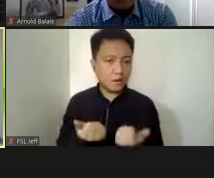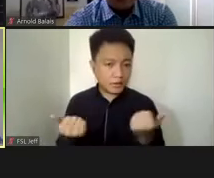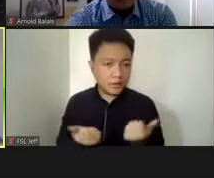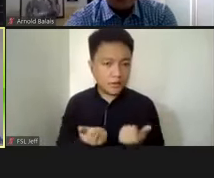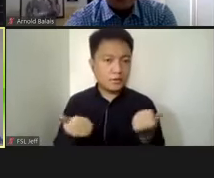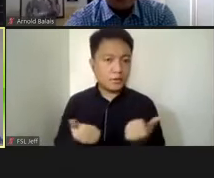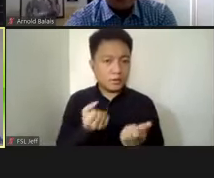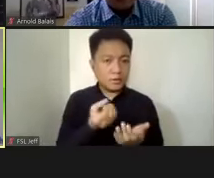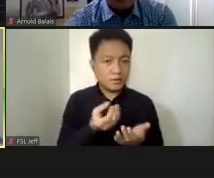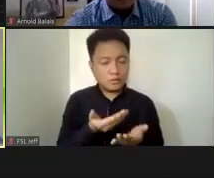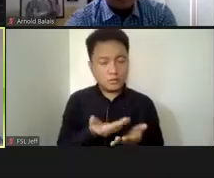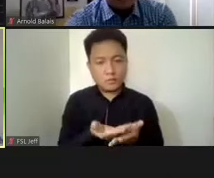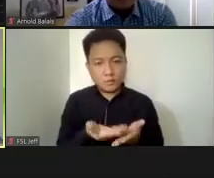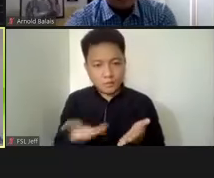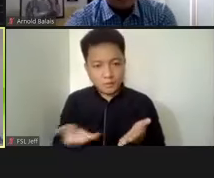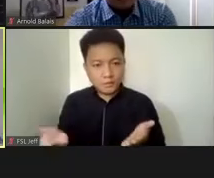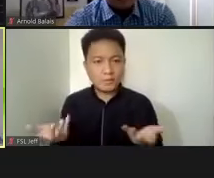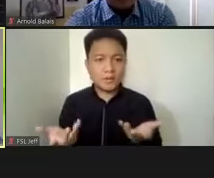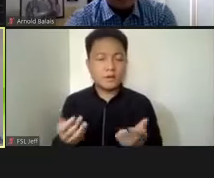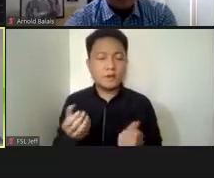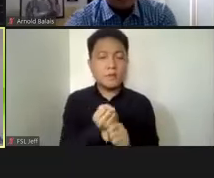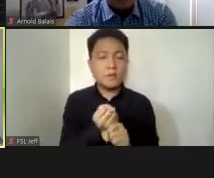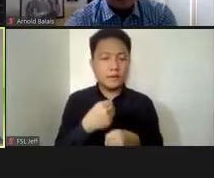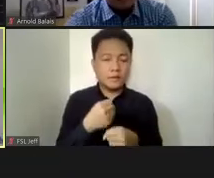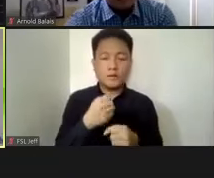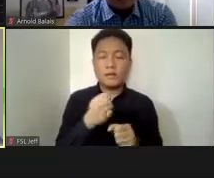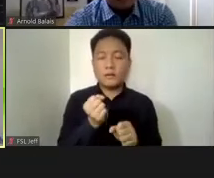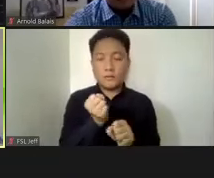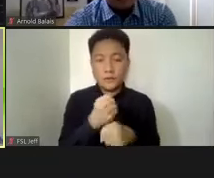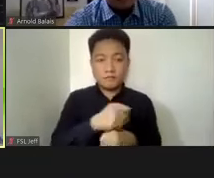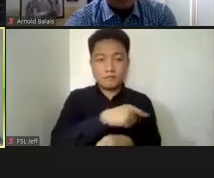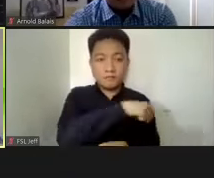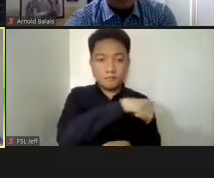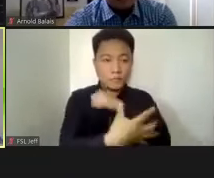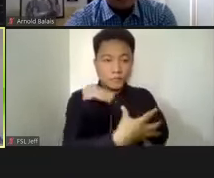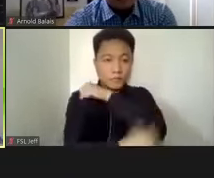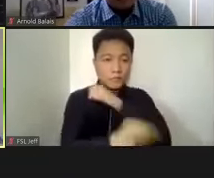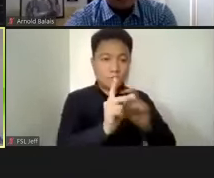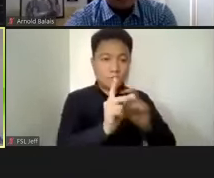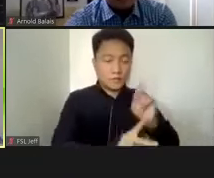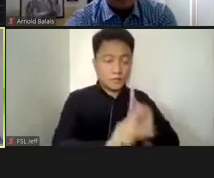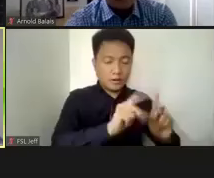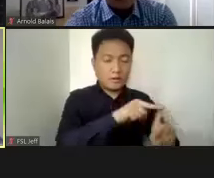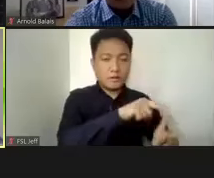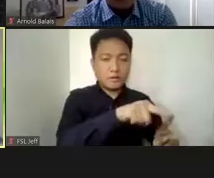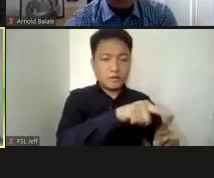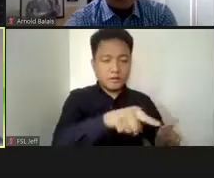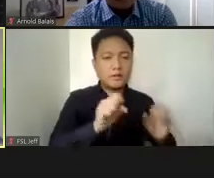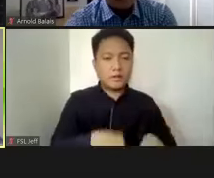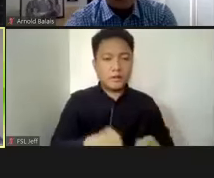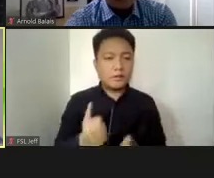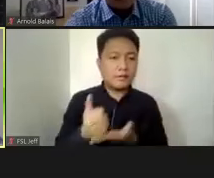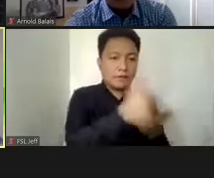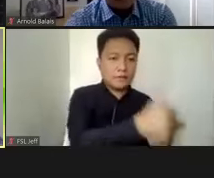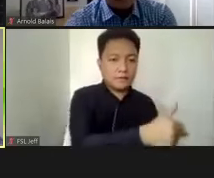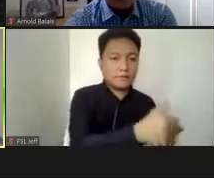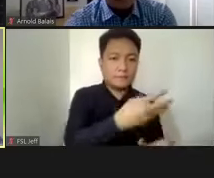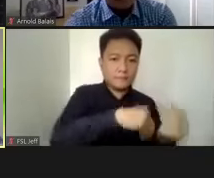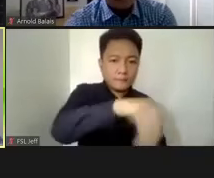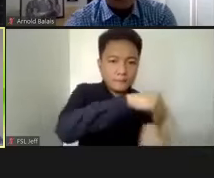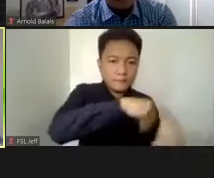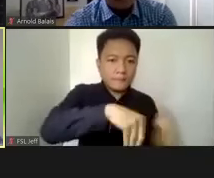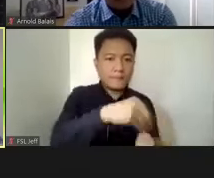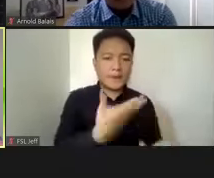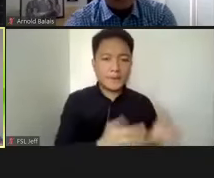technologies available for that. It's now the appetite for us to implement it on our own. Okay. Thank you for that,